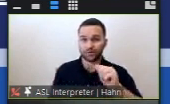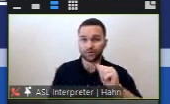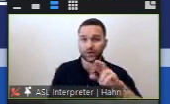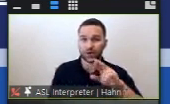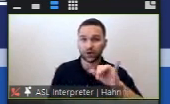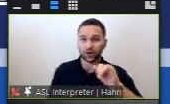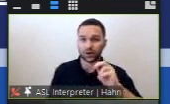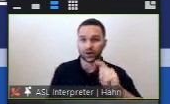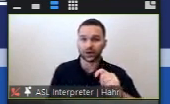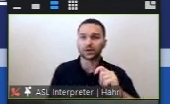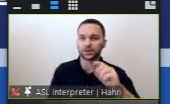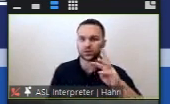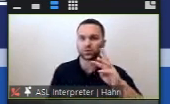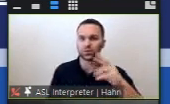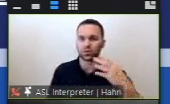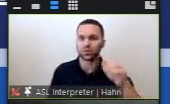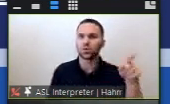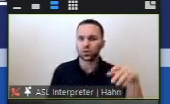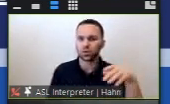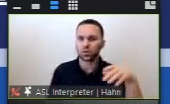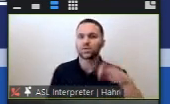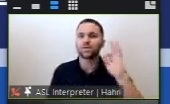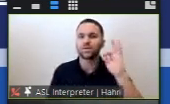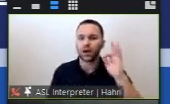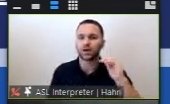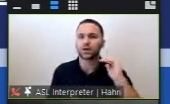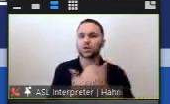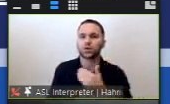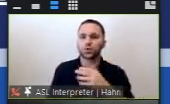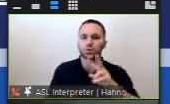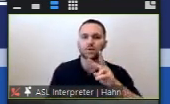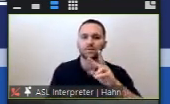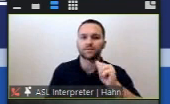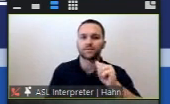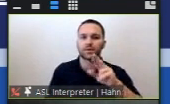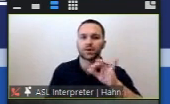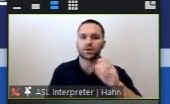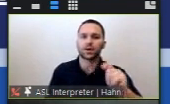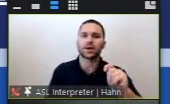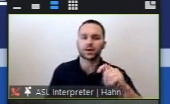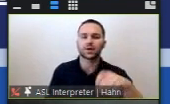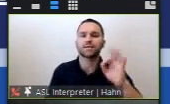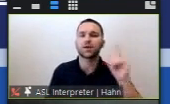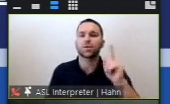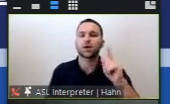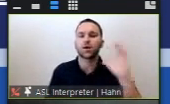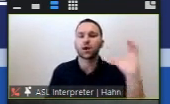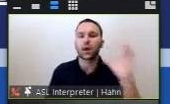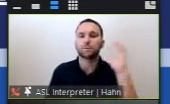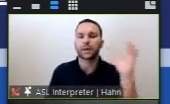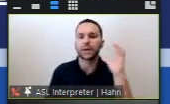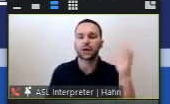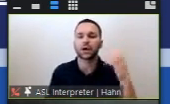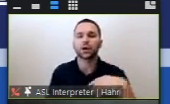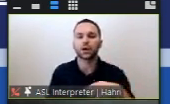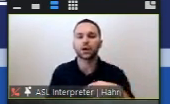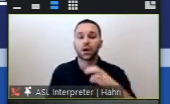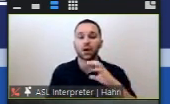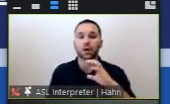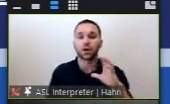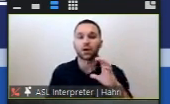identified variant under investigation that was first identified in Colombia. In Colorado, we've had